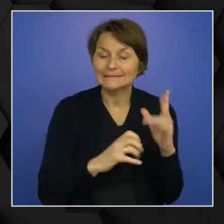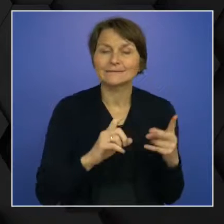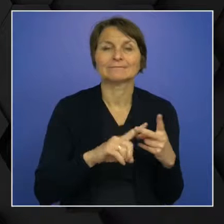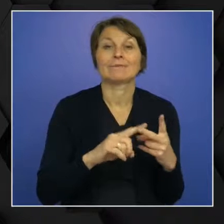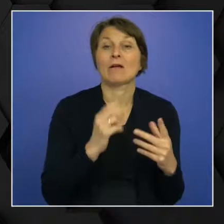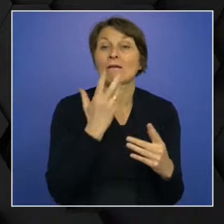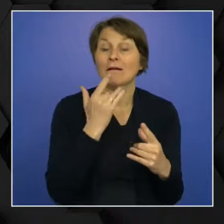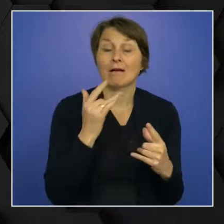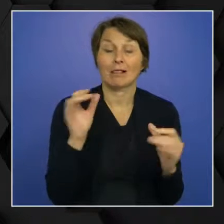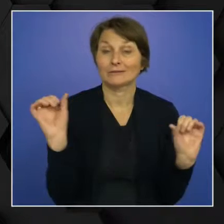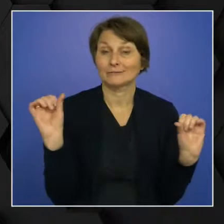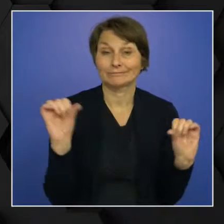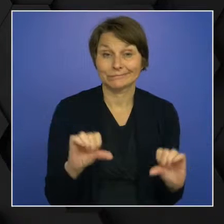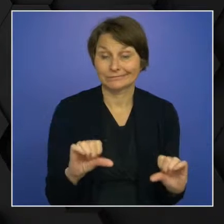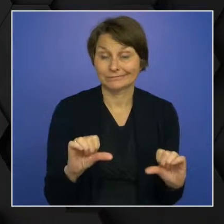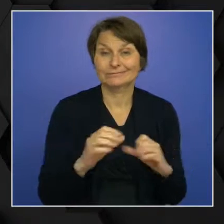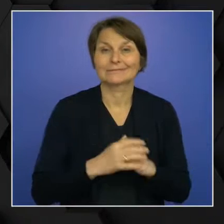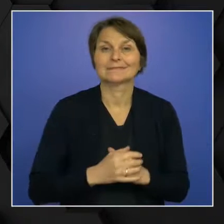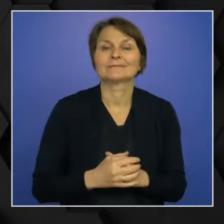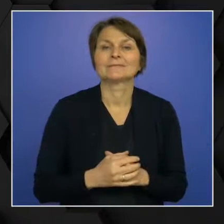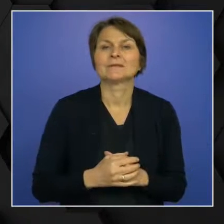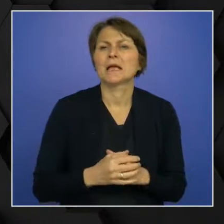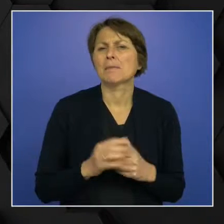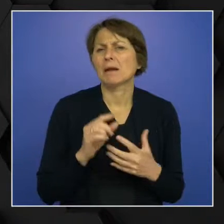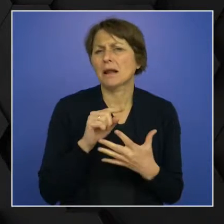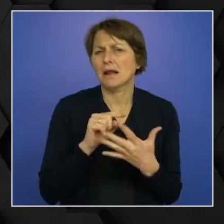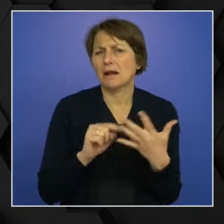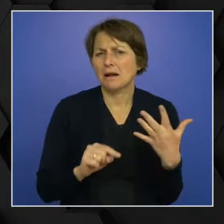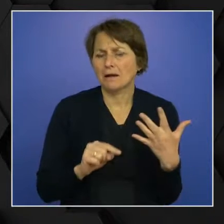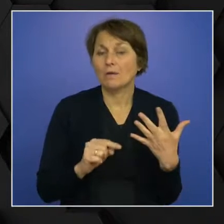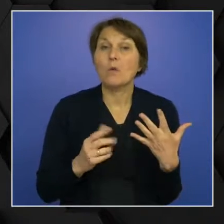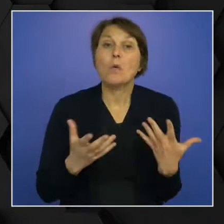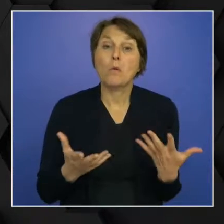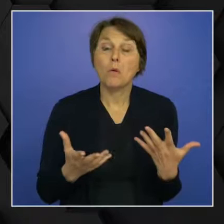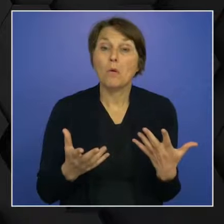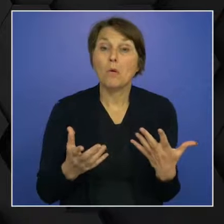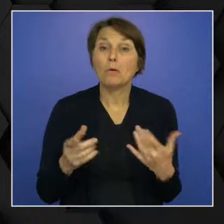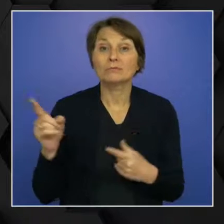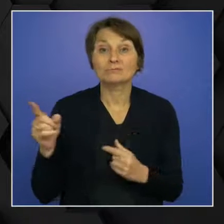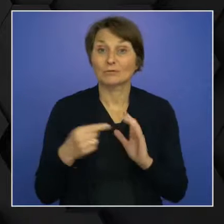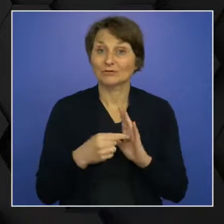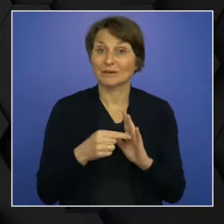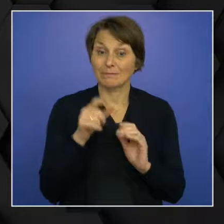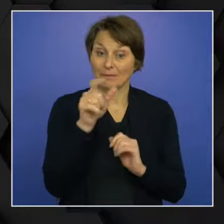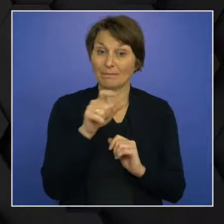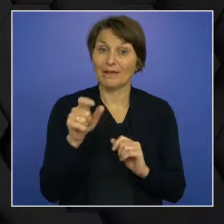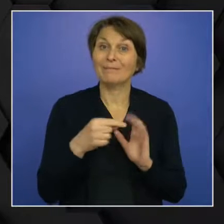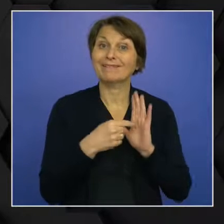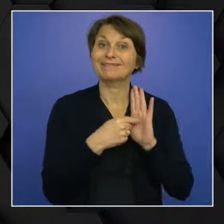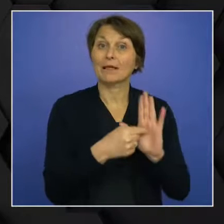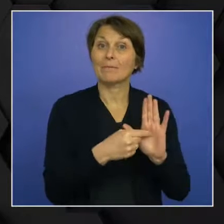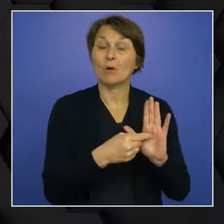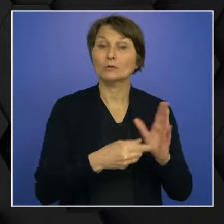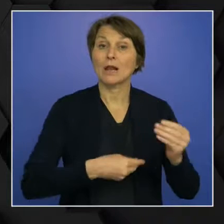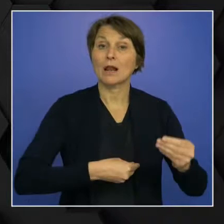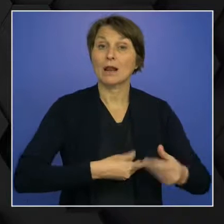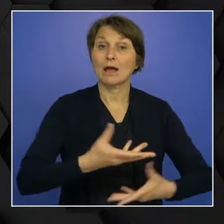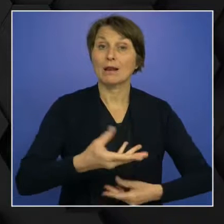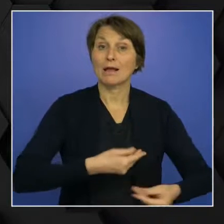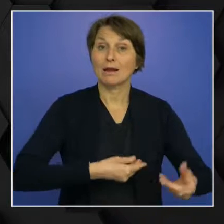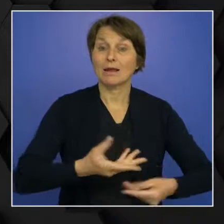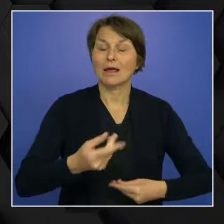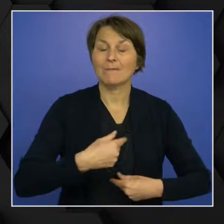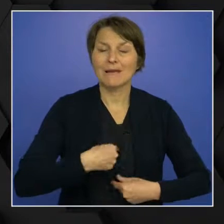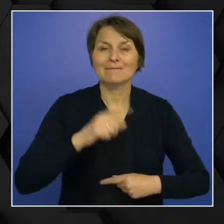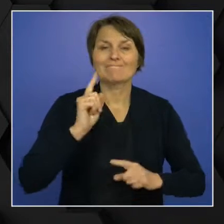colors, and so on. Or even when people are using demos, giving demos, like I also had to remember